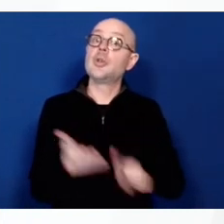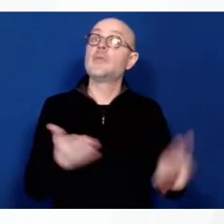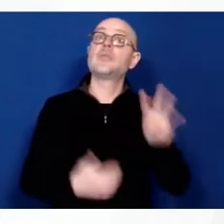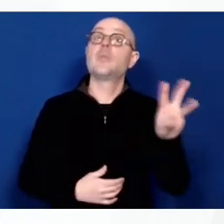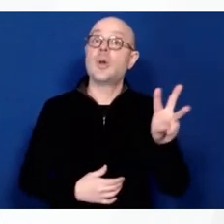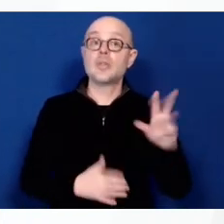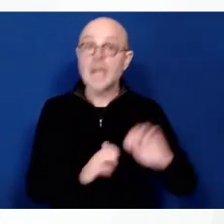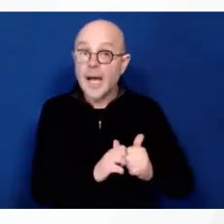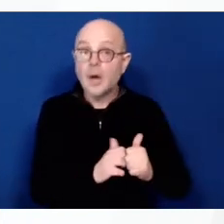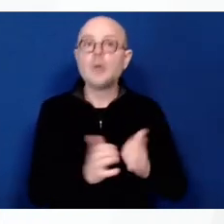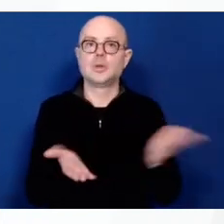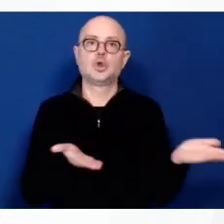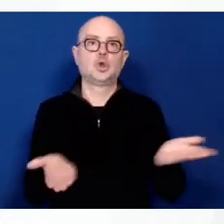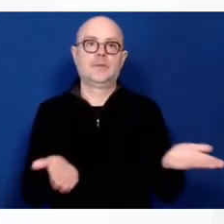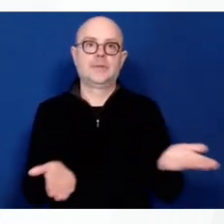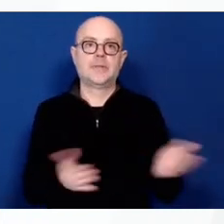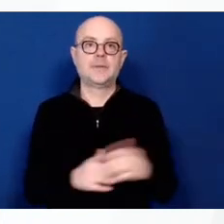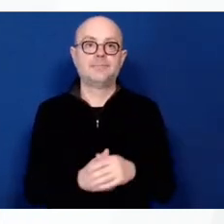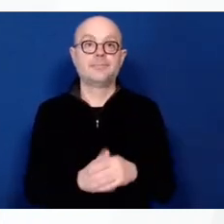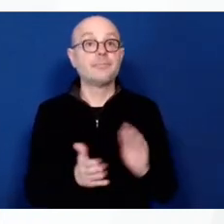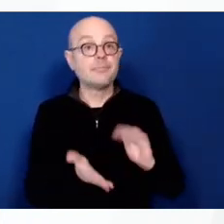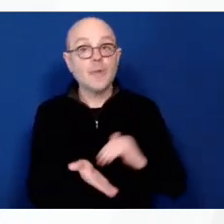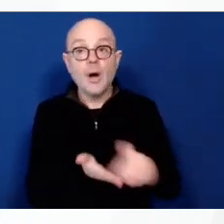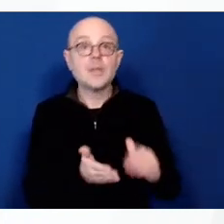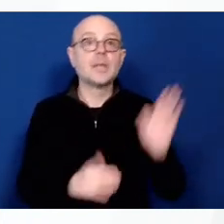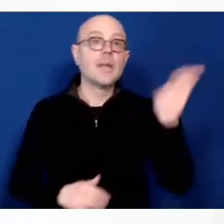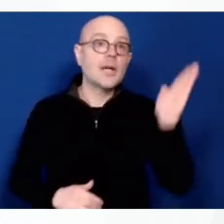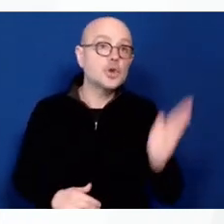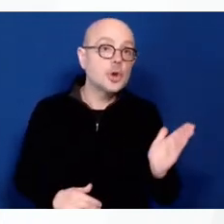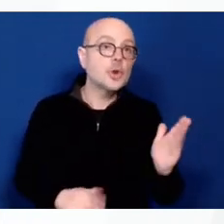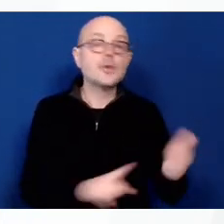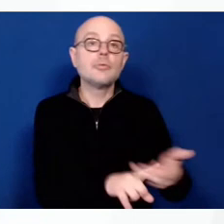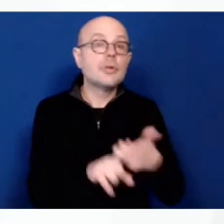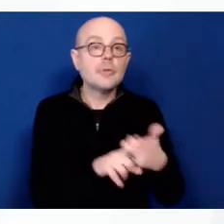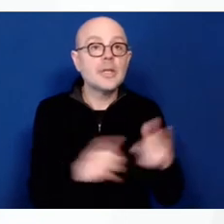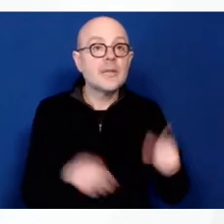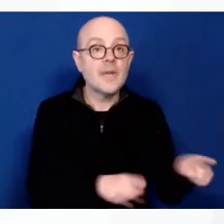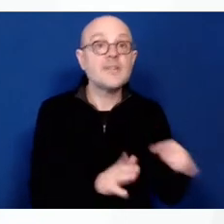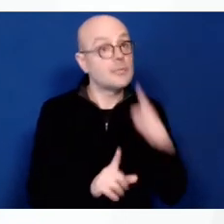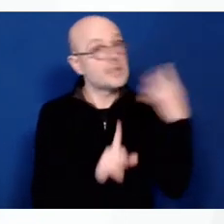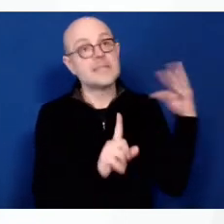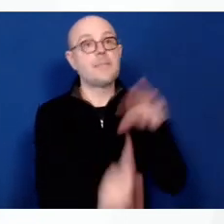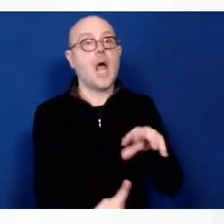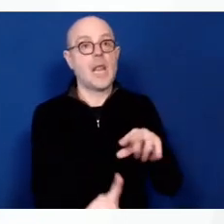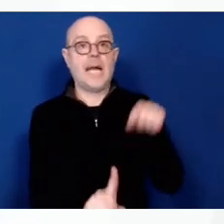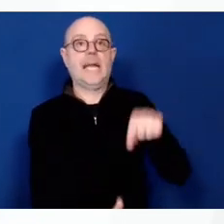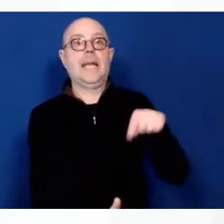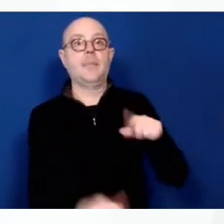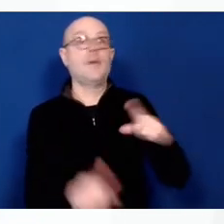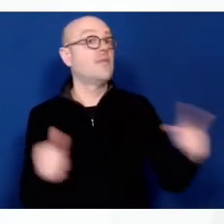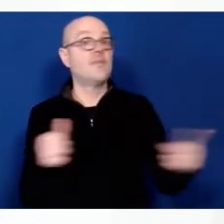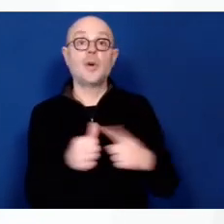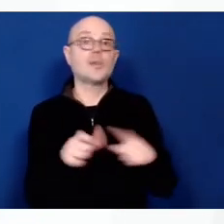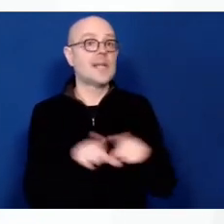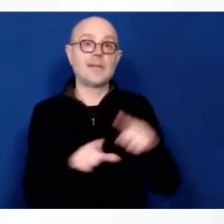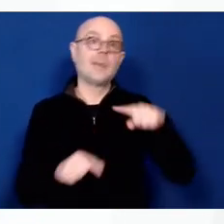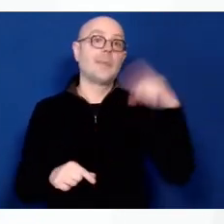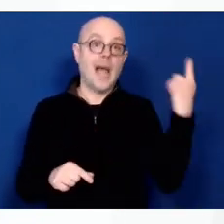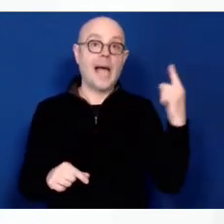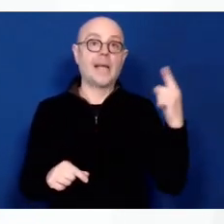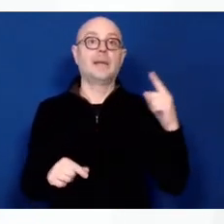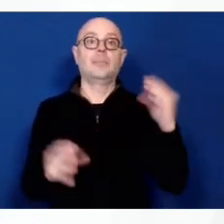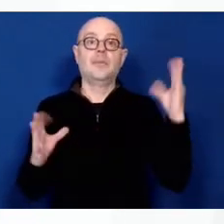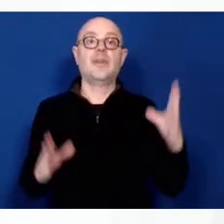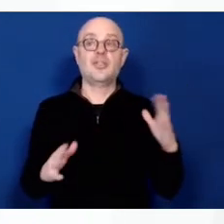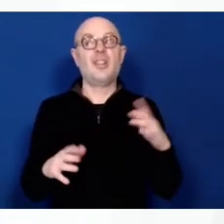service, often through lectures and recruitment events that spotlighted him, first and foremost, as a Black professor on a primarily